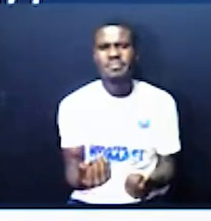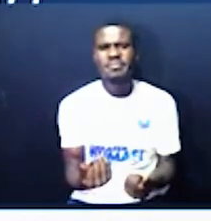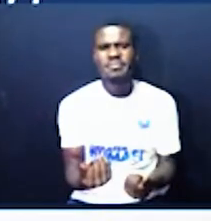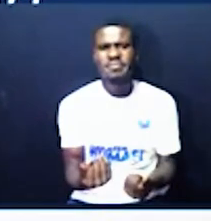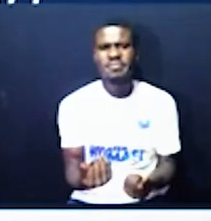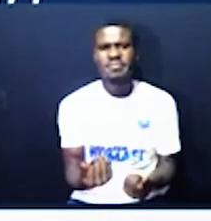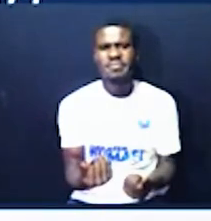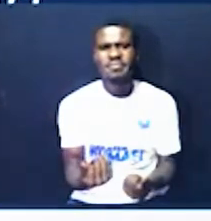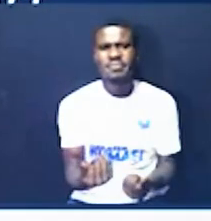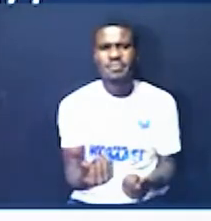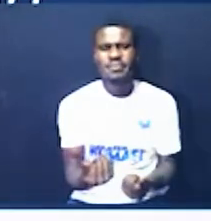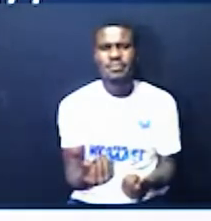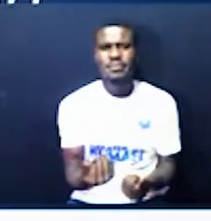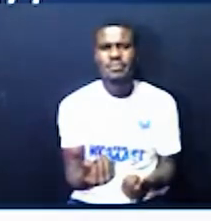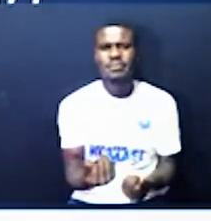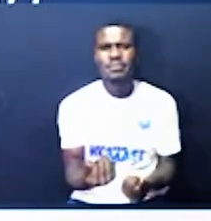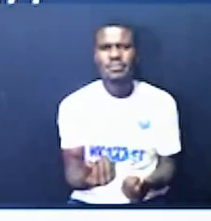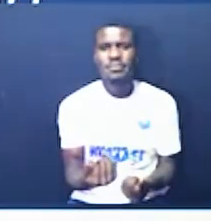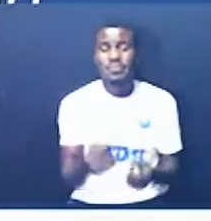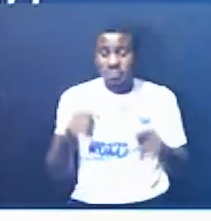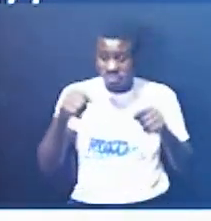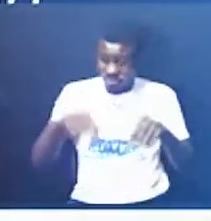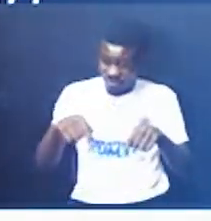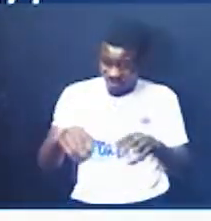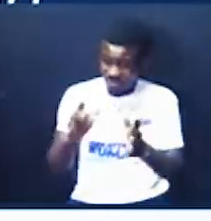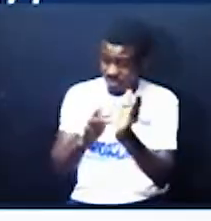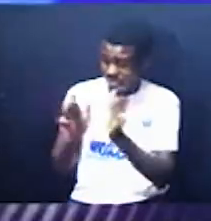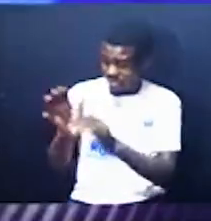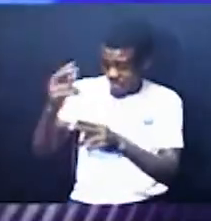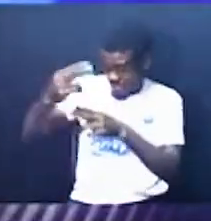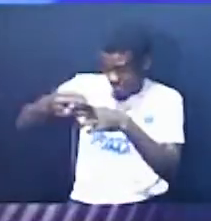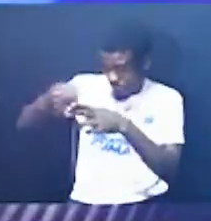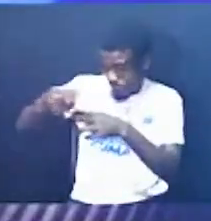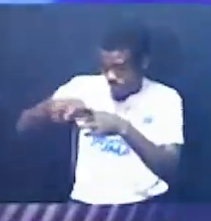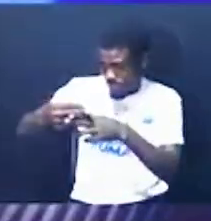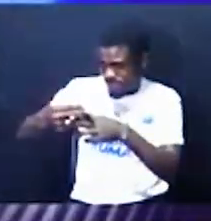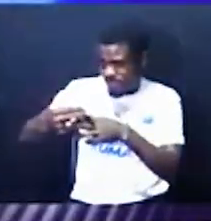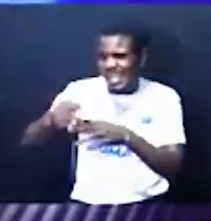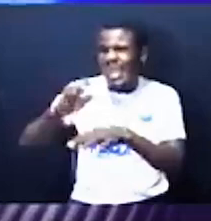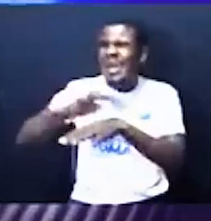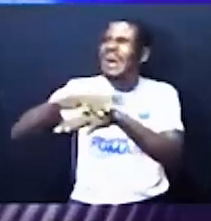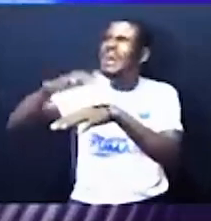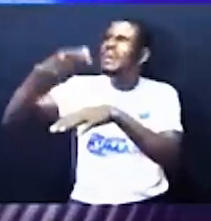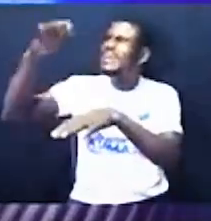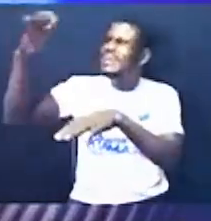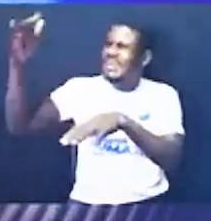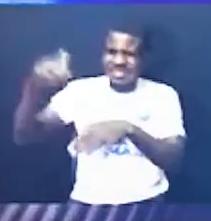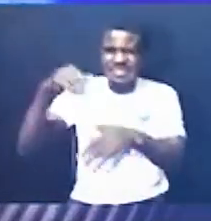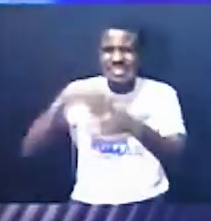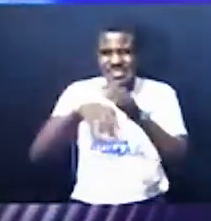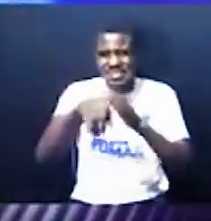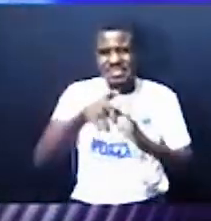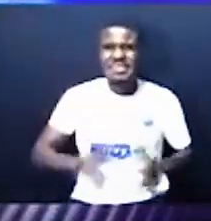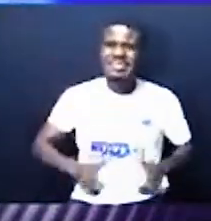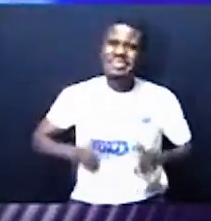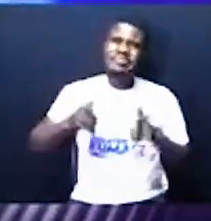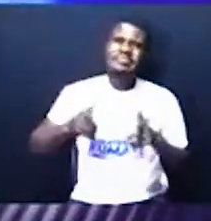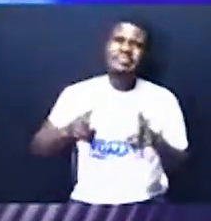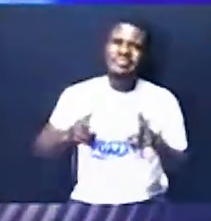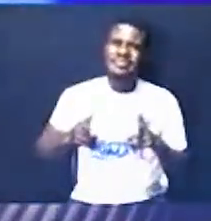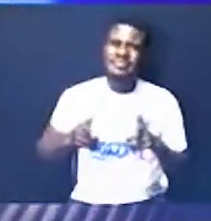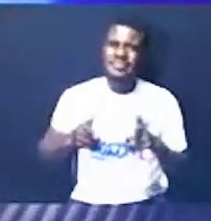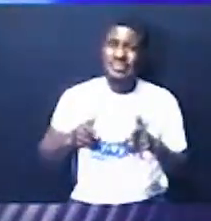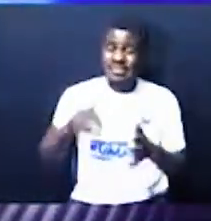nso no enu kwa ye yare kese ye kura. Today the name of Jesus will be glorified over your life.